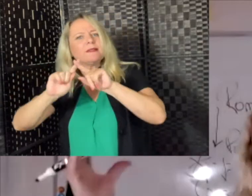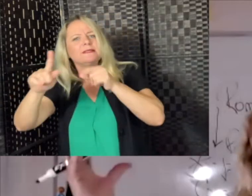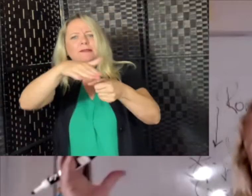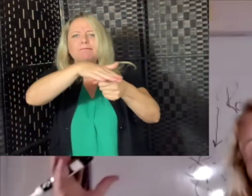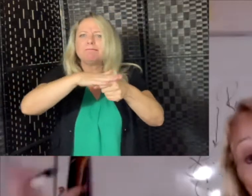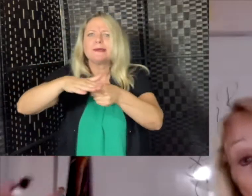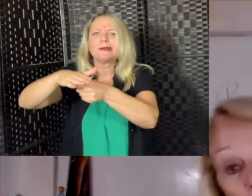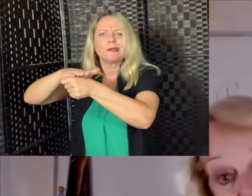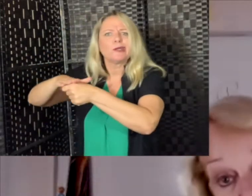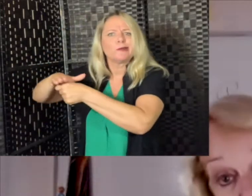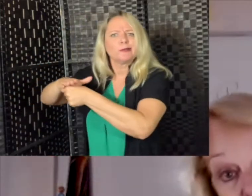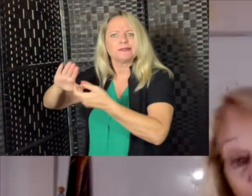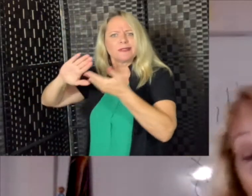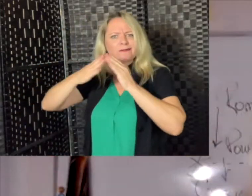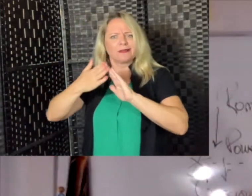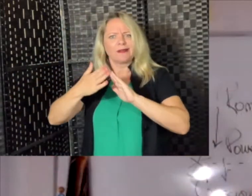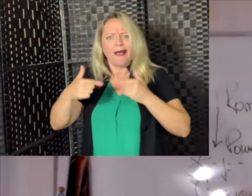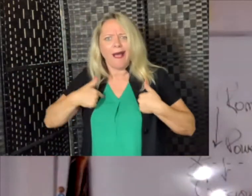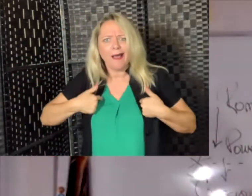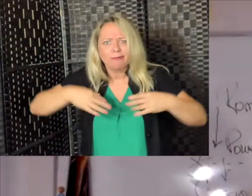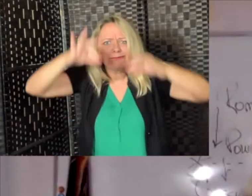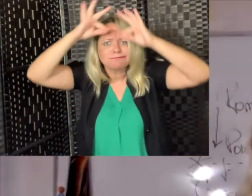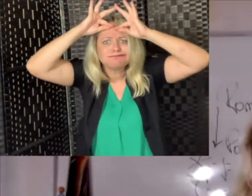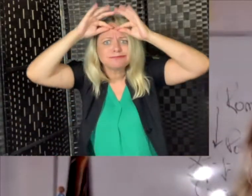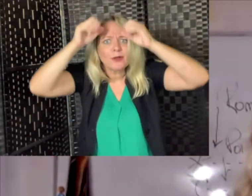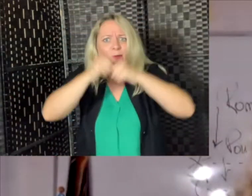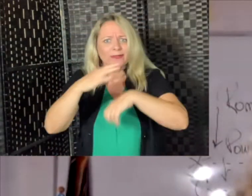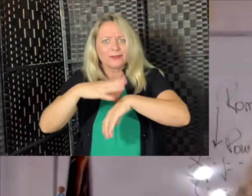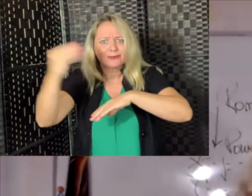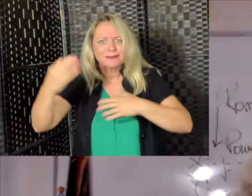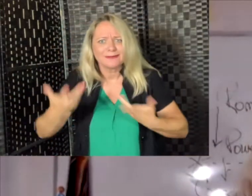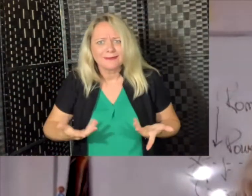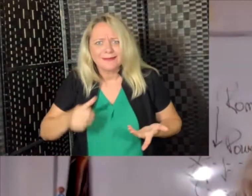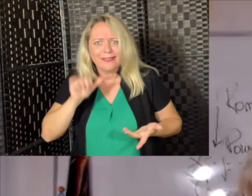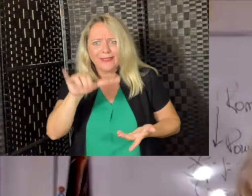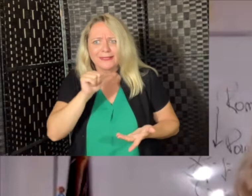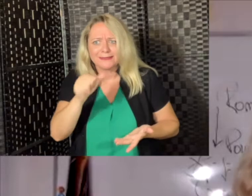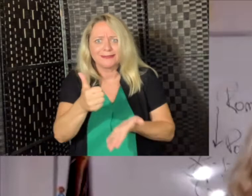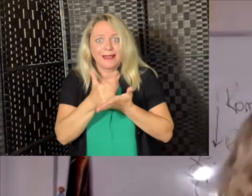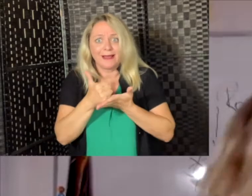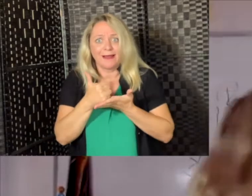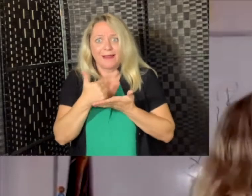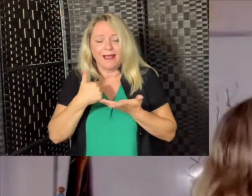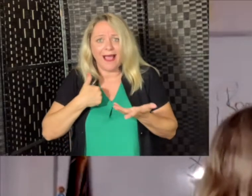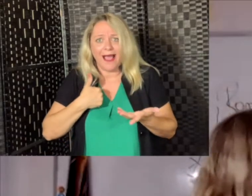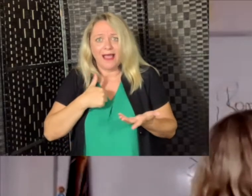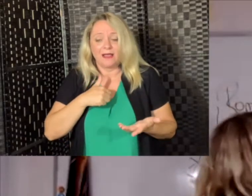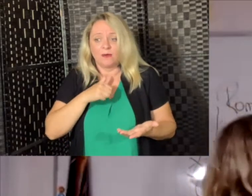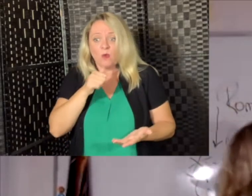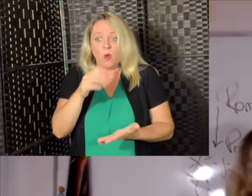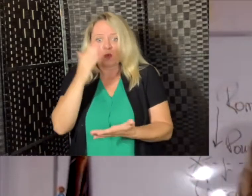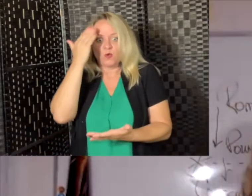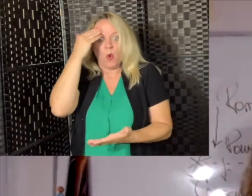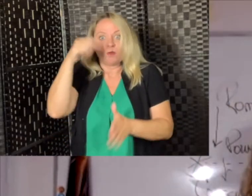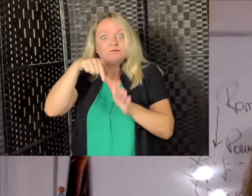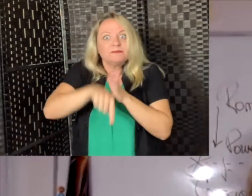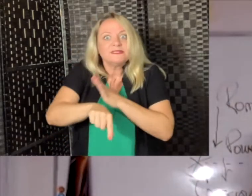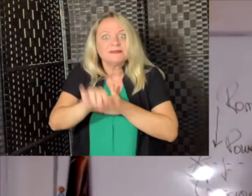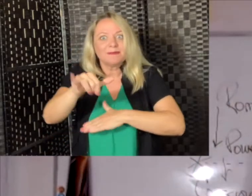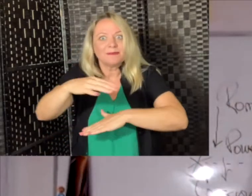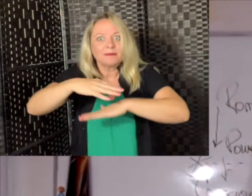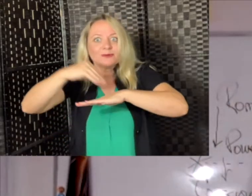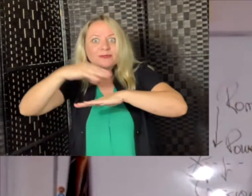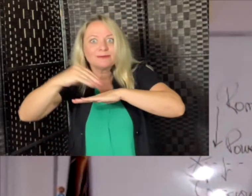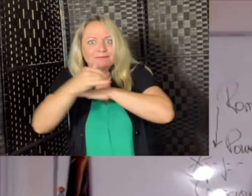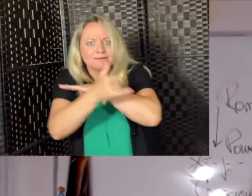know all about Switzerland. That's not going to help. I won't get to know Switzerland. So we agree that there's